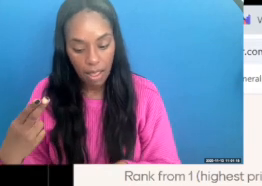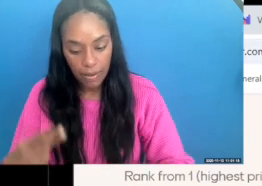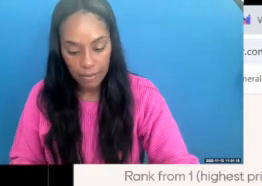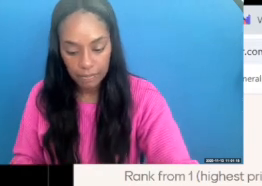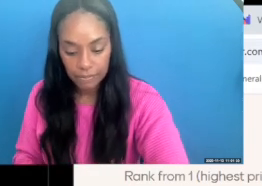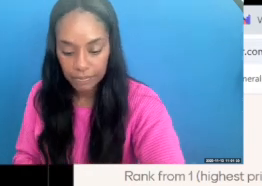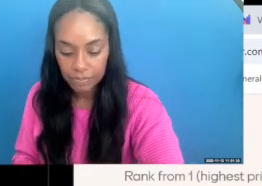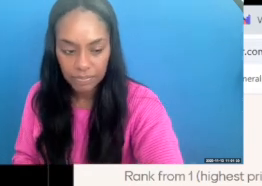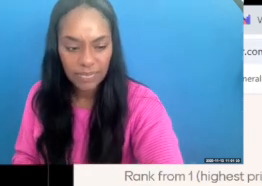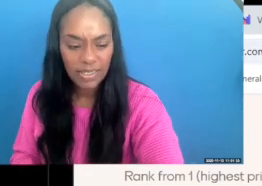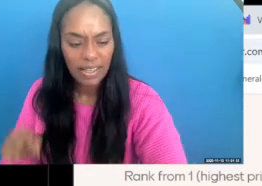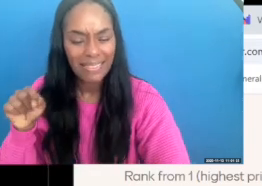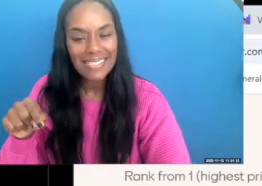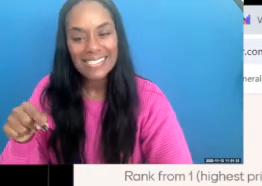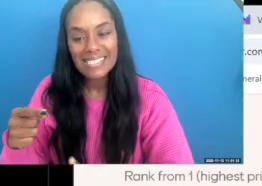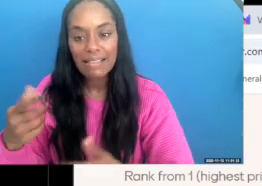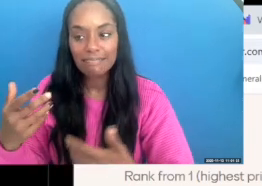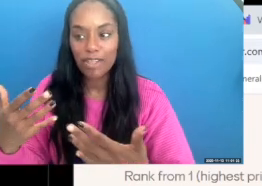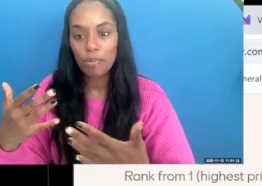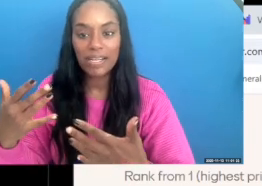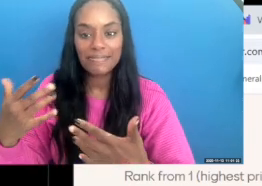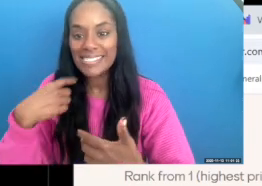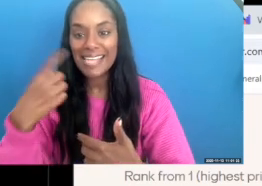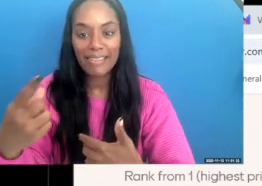in particular, this is something that is a little bit of a